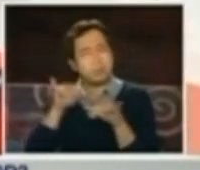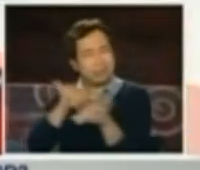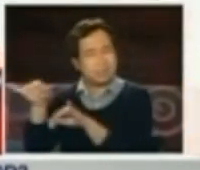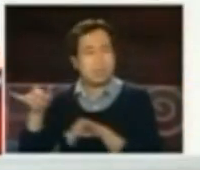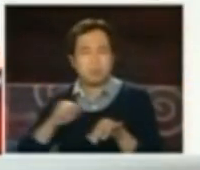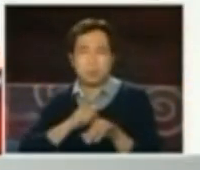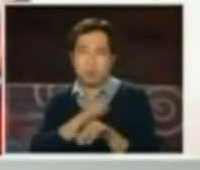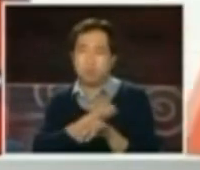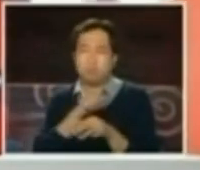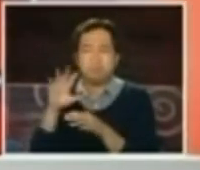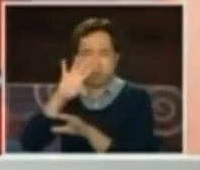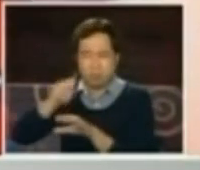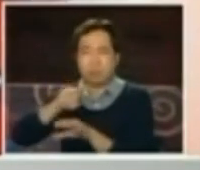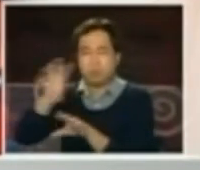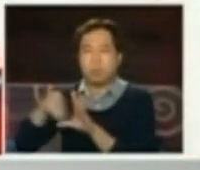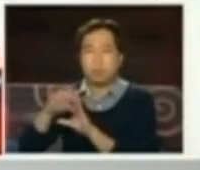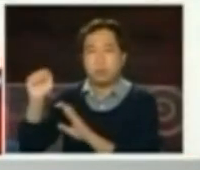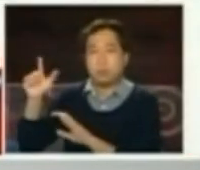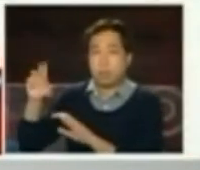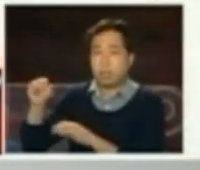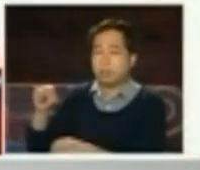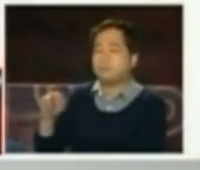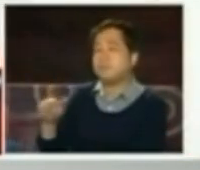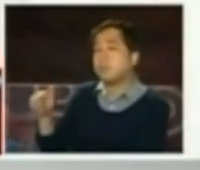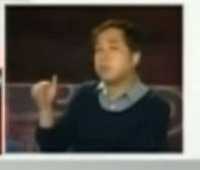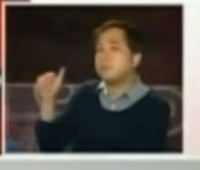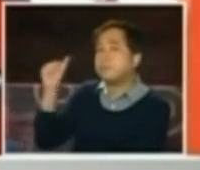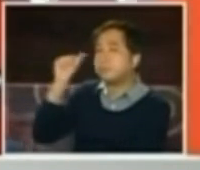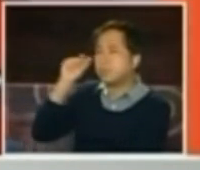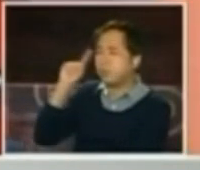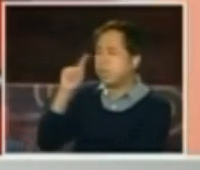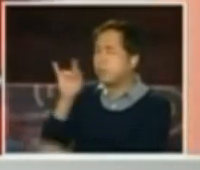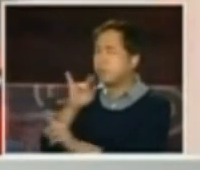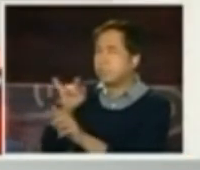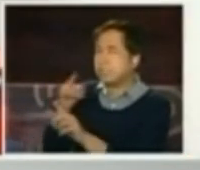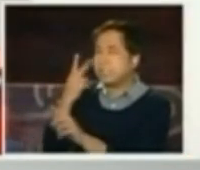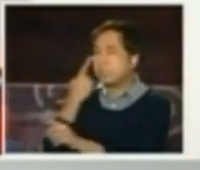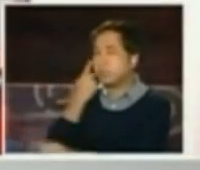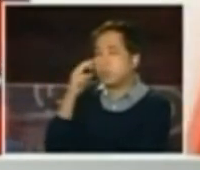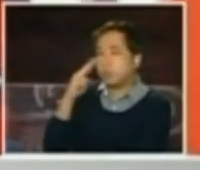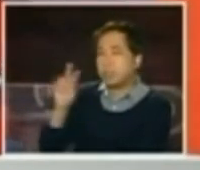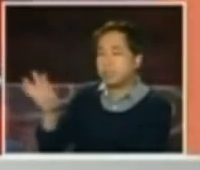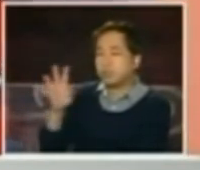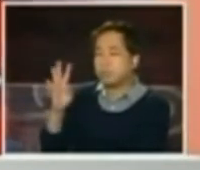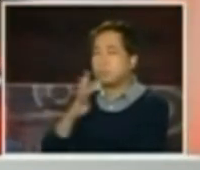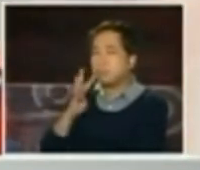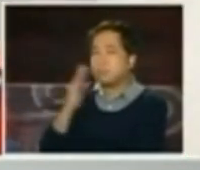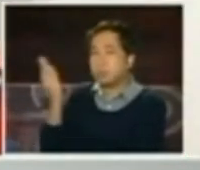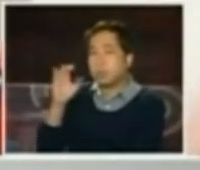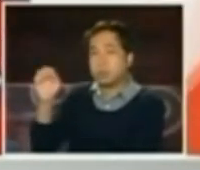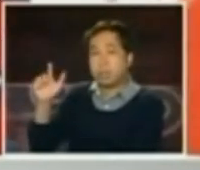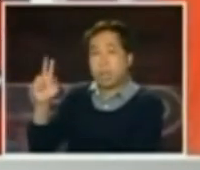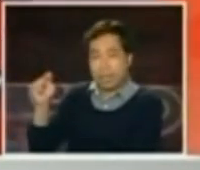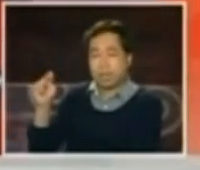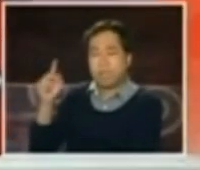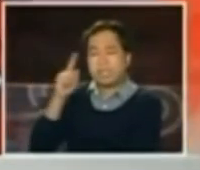in the SALN. I noticed you mentioned, Senator Recto, in your speech that the SALN is essentially a moving